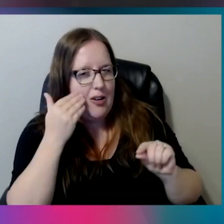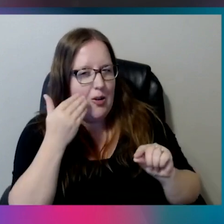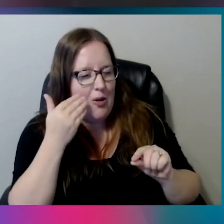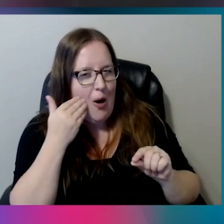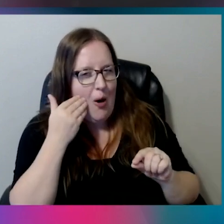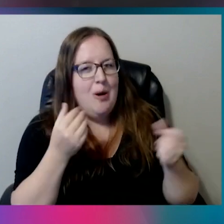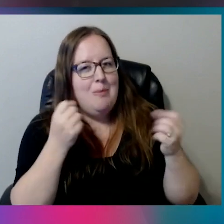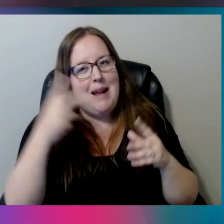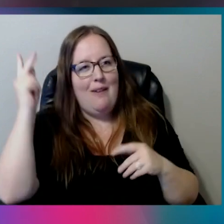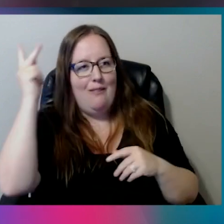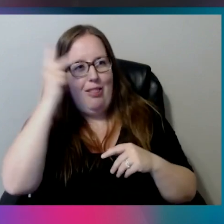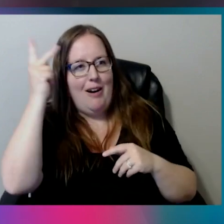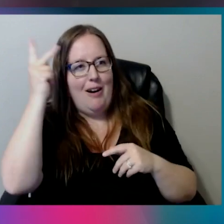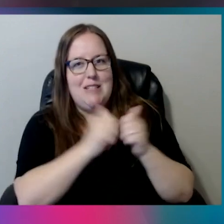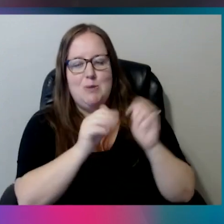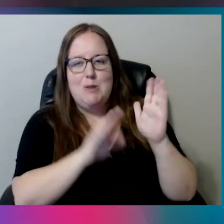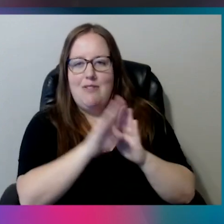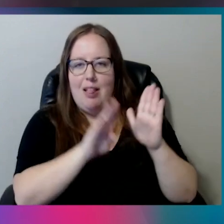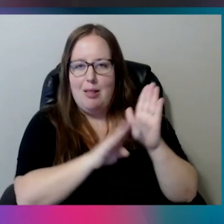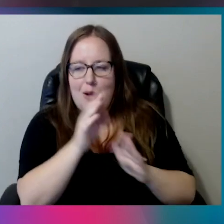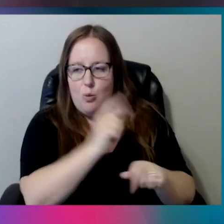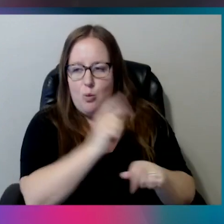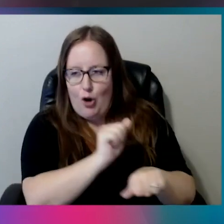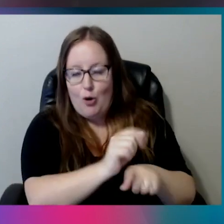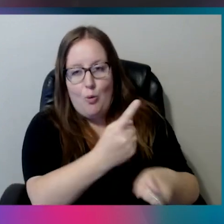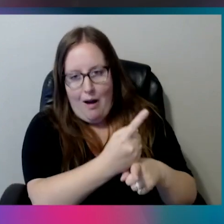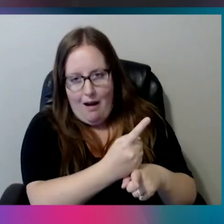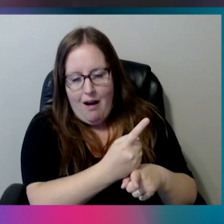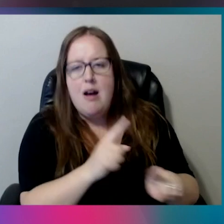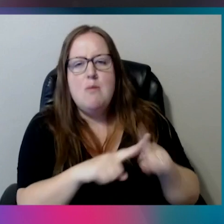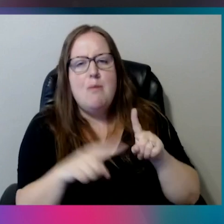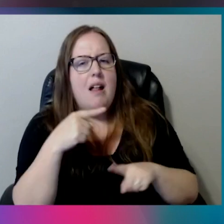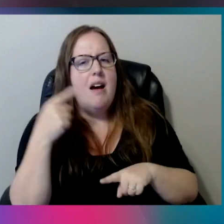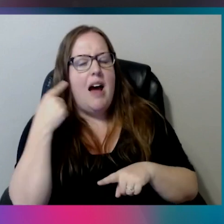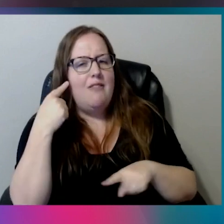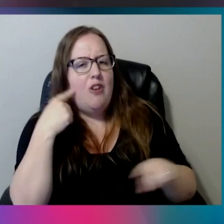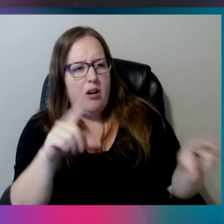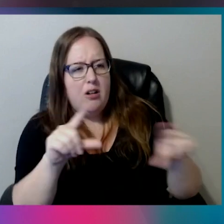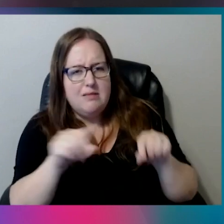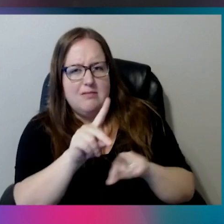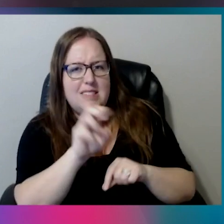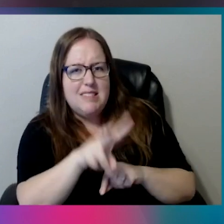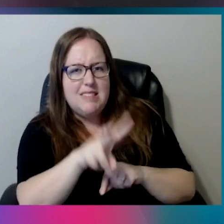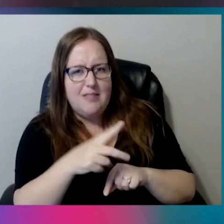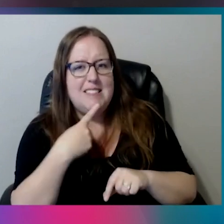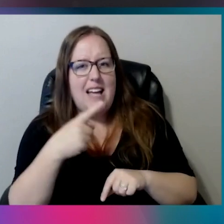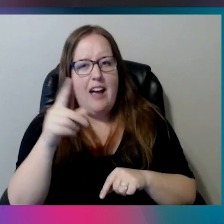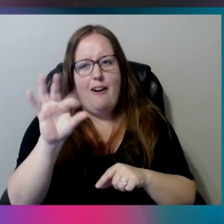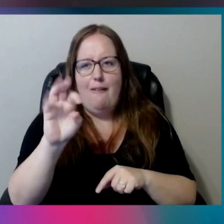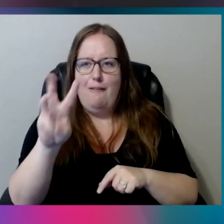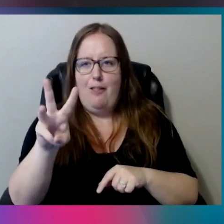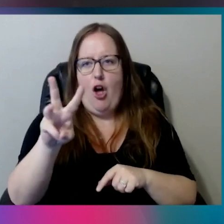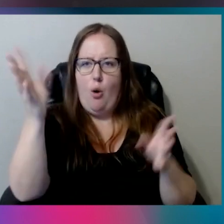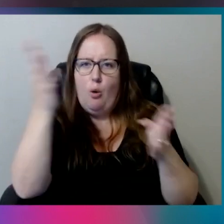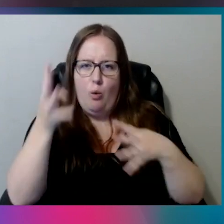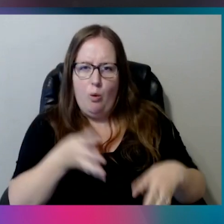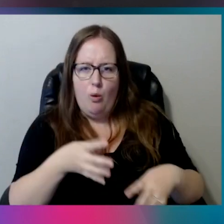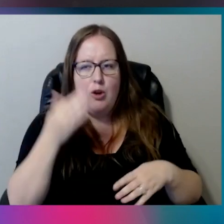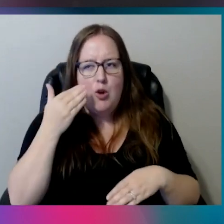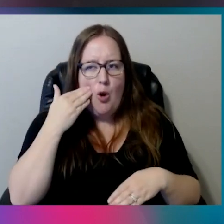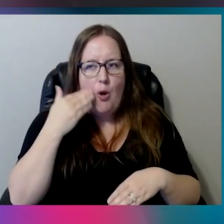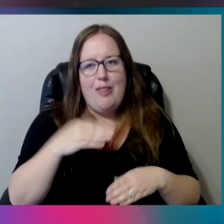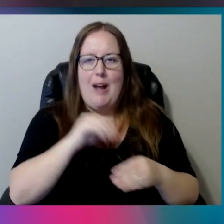philosophy behind development work, right? But I've heard a lot of devs refer to flow, right? Where like they get in the